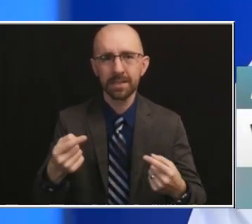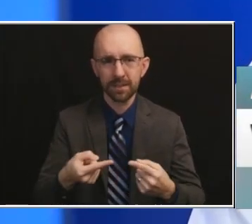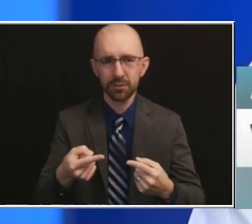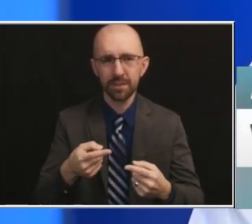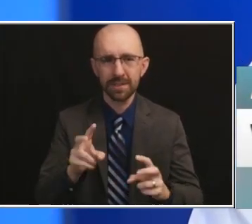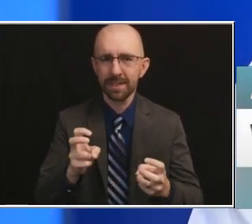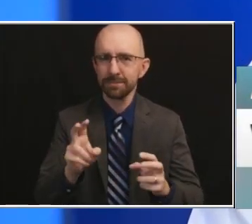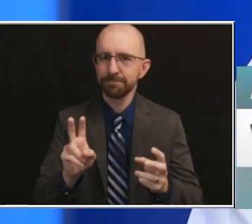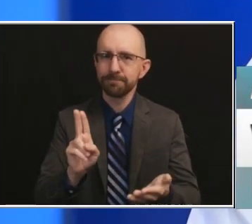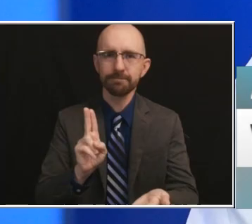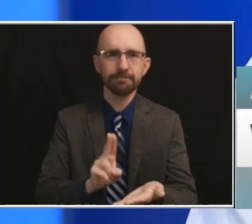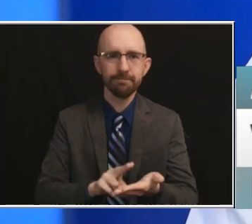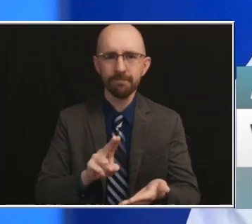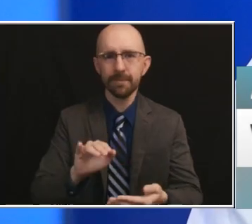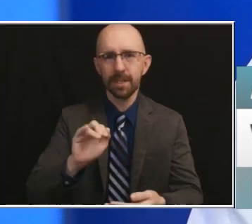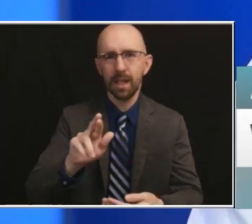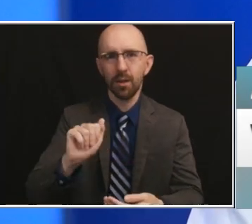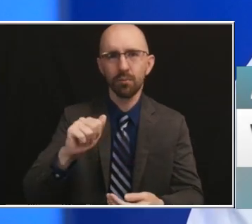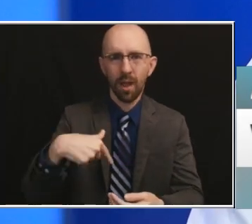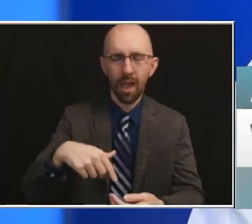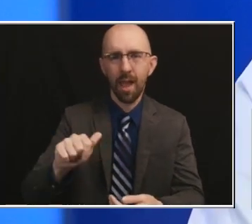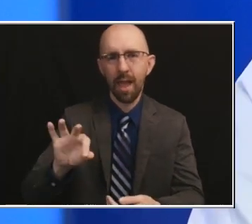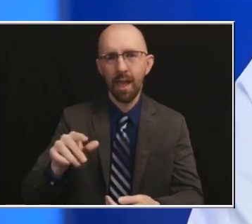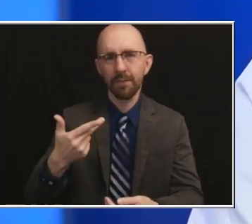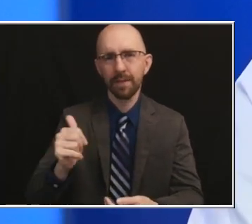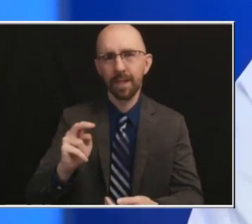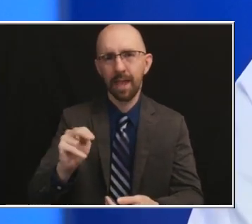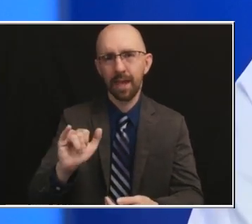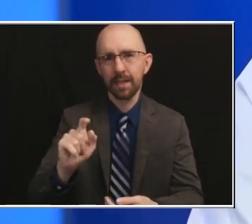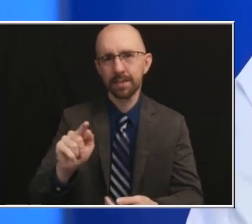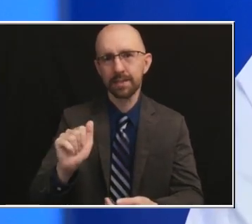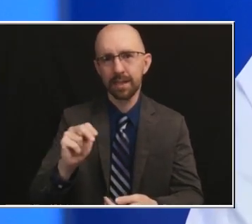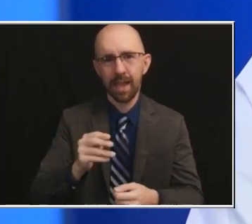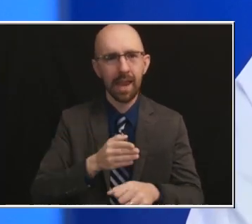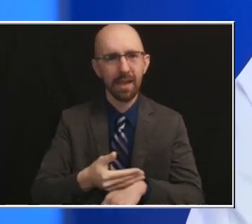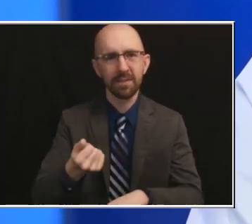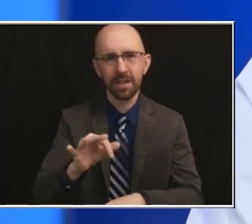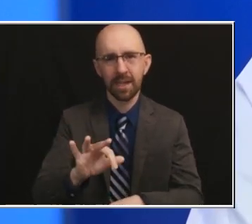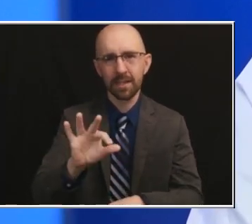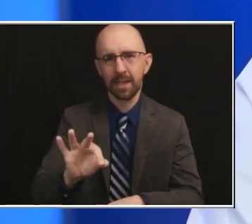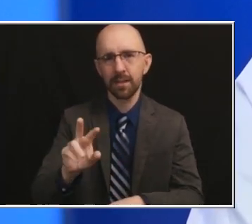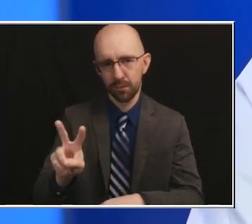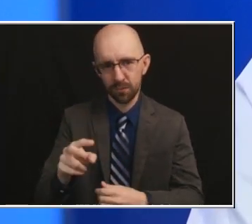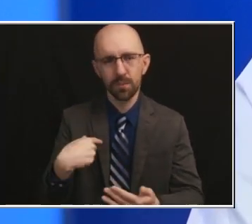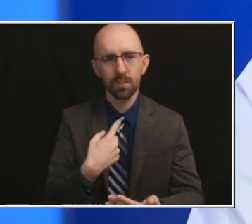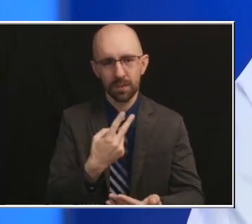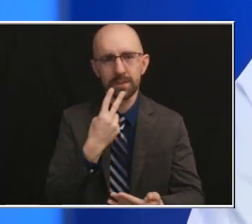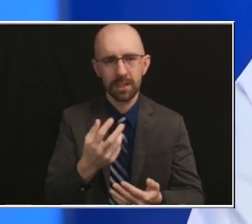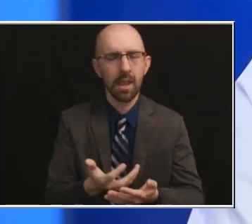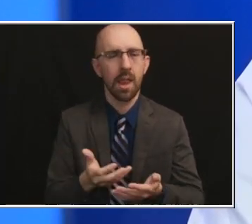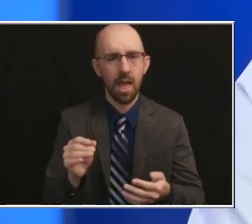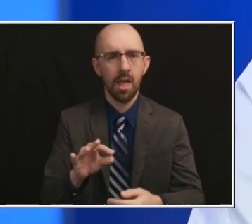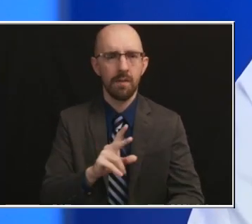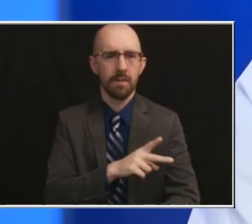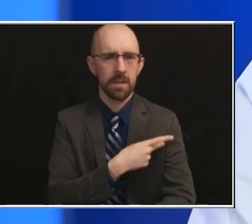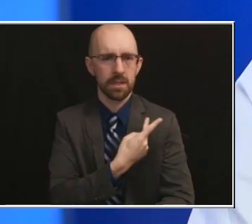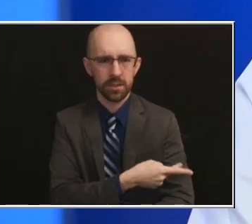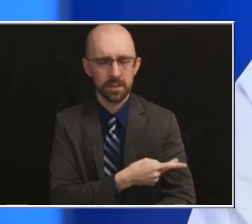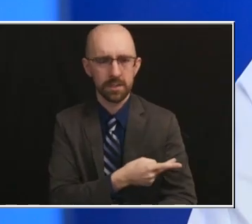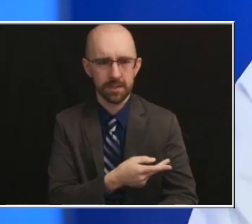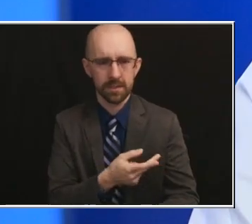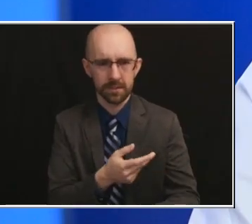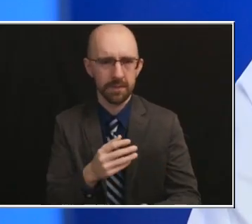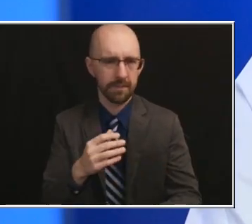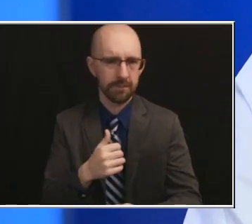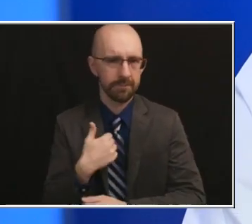and Afghanistan war, or after 1992. We see a lot of patients or veterans with